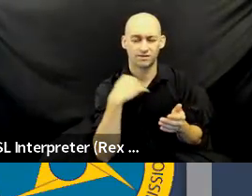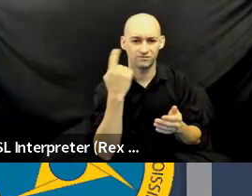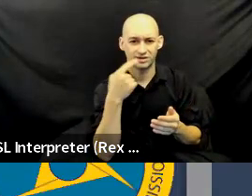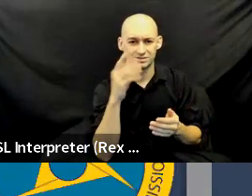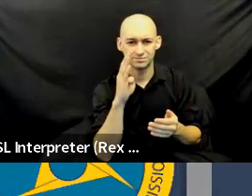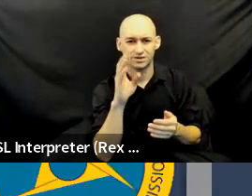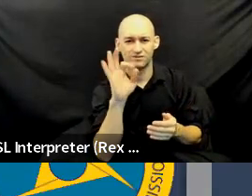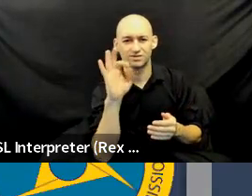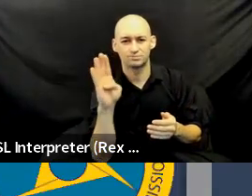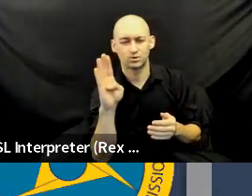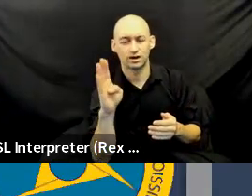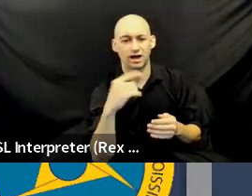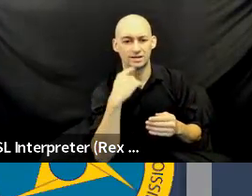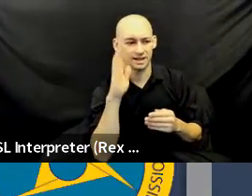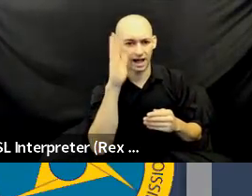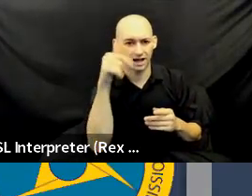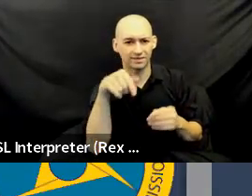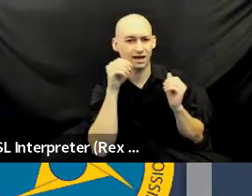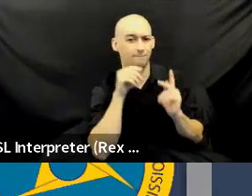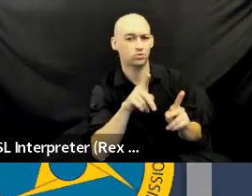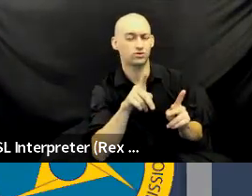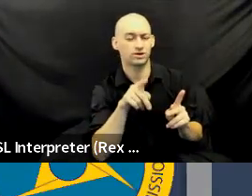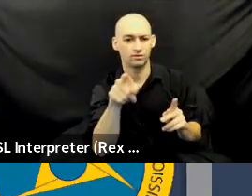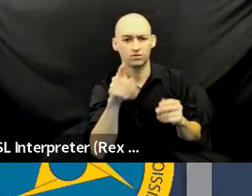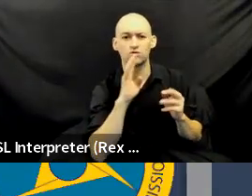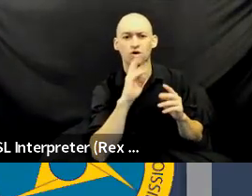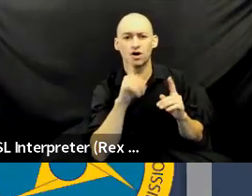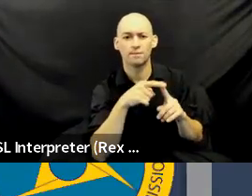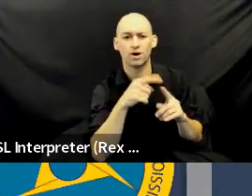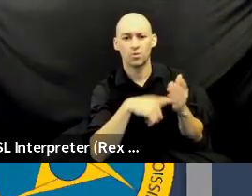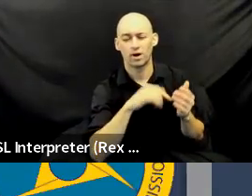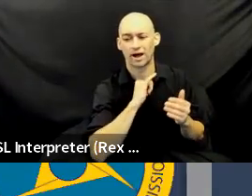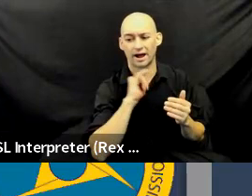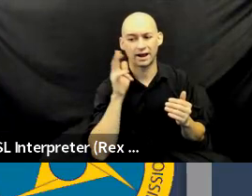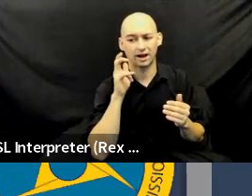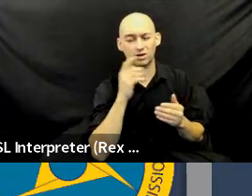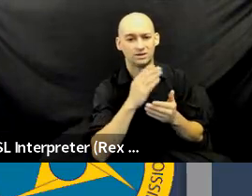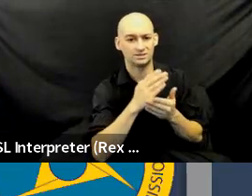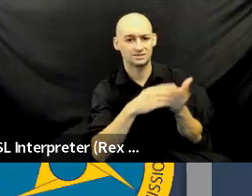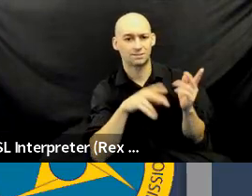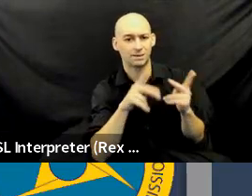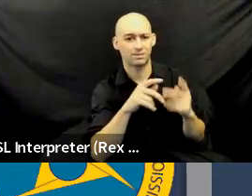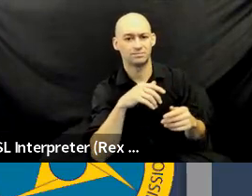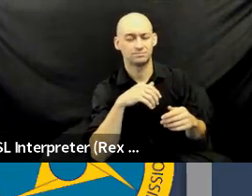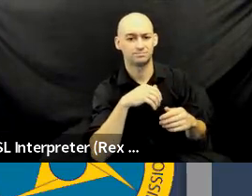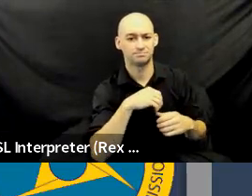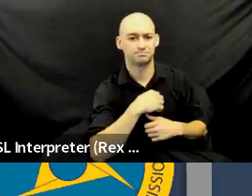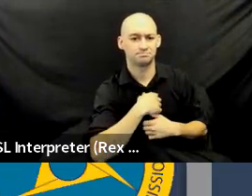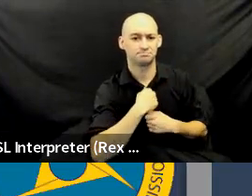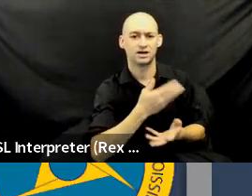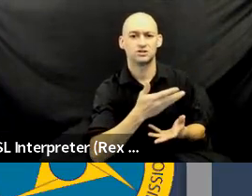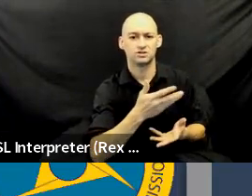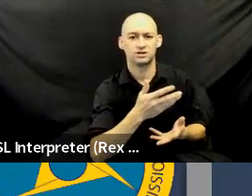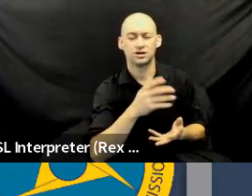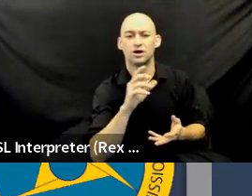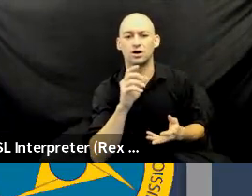for you to talk about all the things that I hear. And some people were, you know, passionate, and some people were just kind of like, what do you really